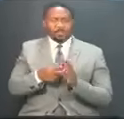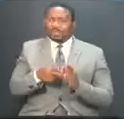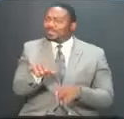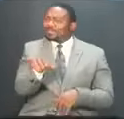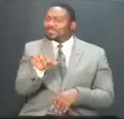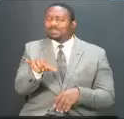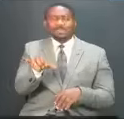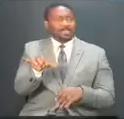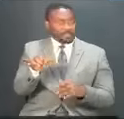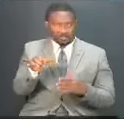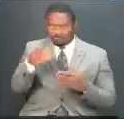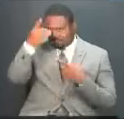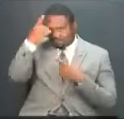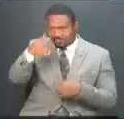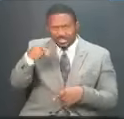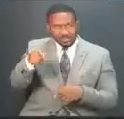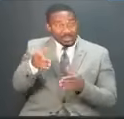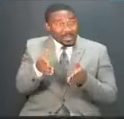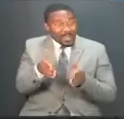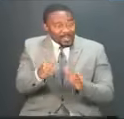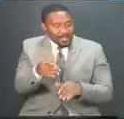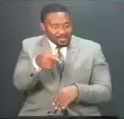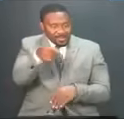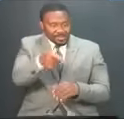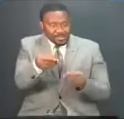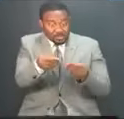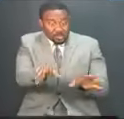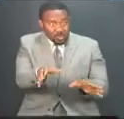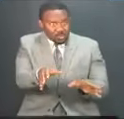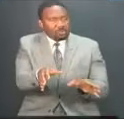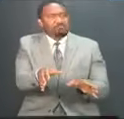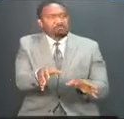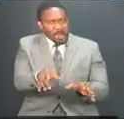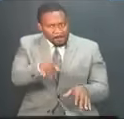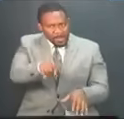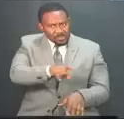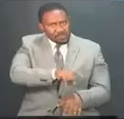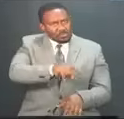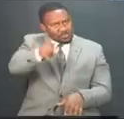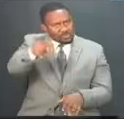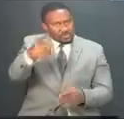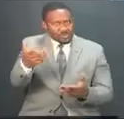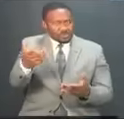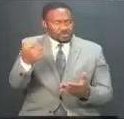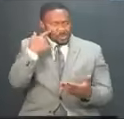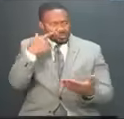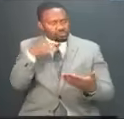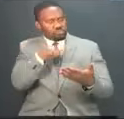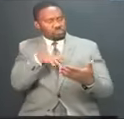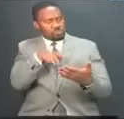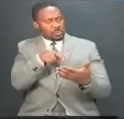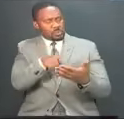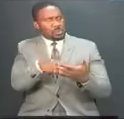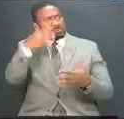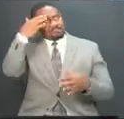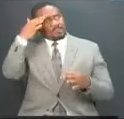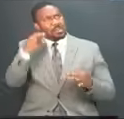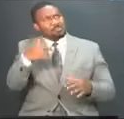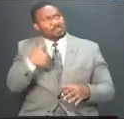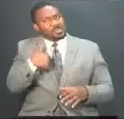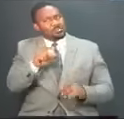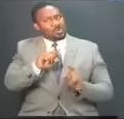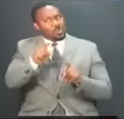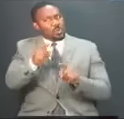to allow the losing party the opportunity to consider the judgment and determine whether to